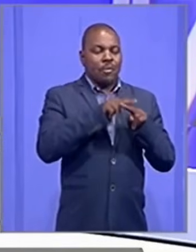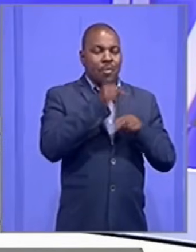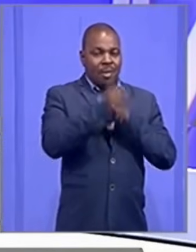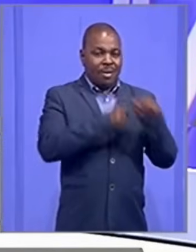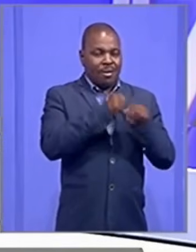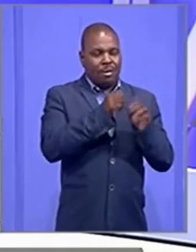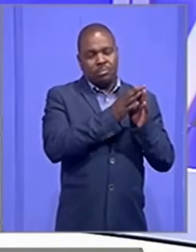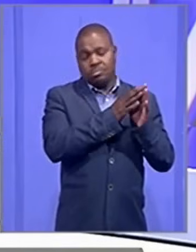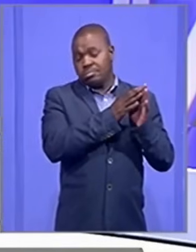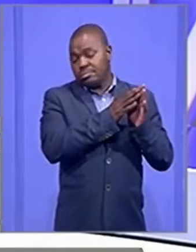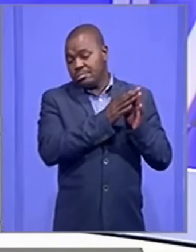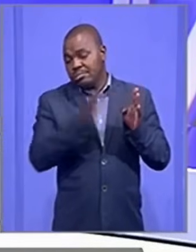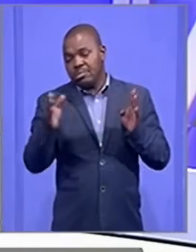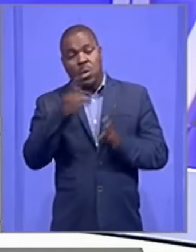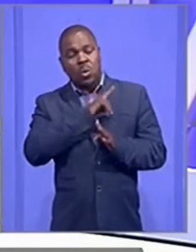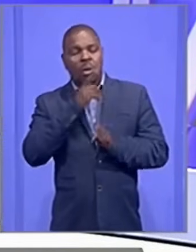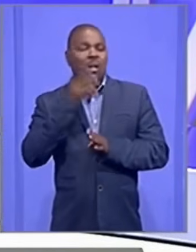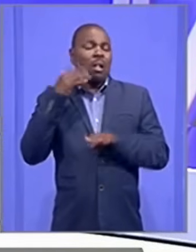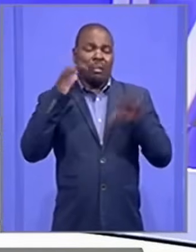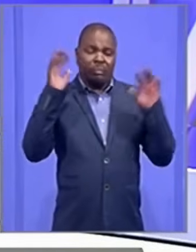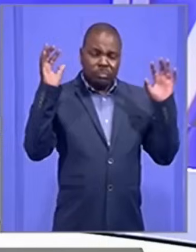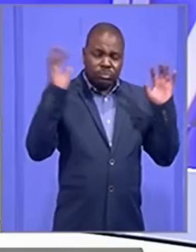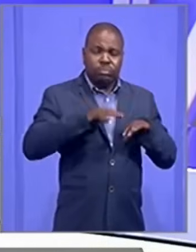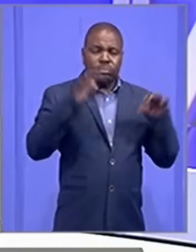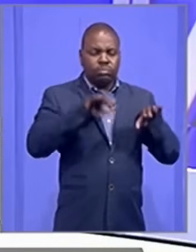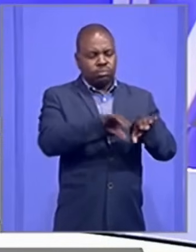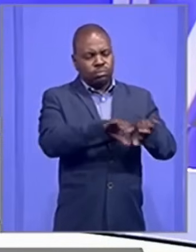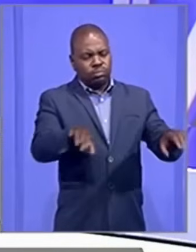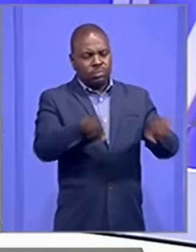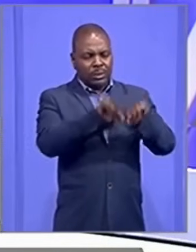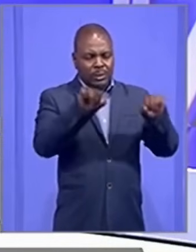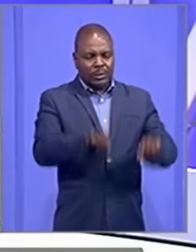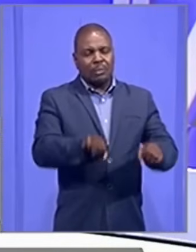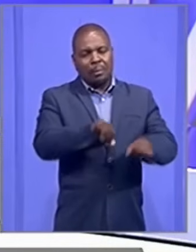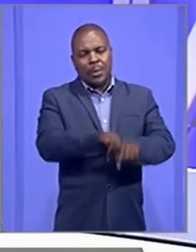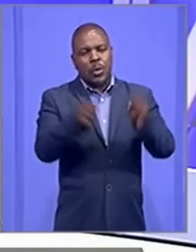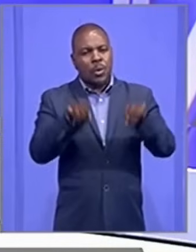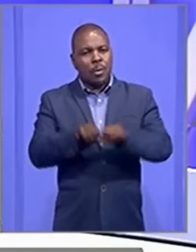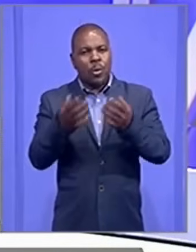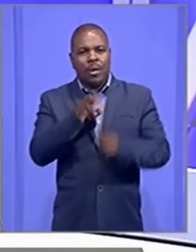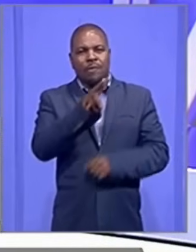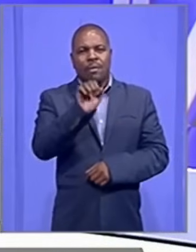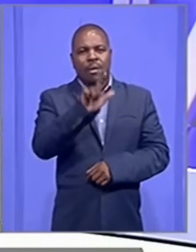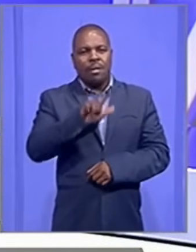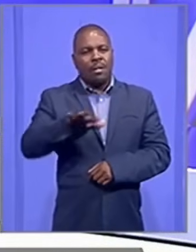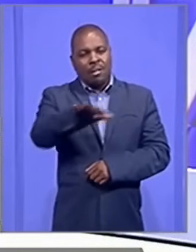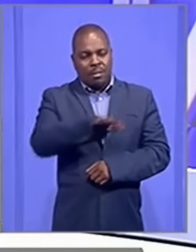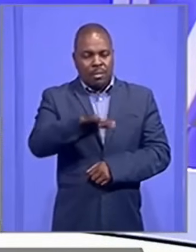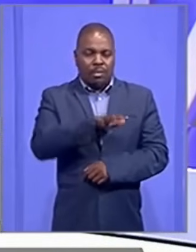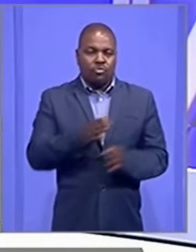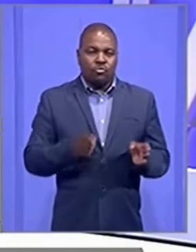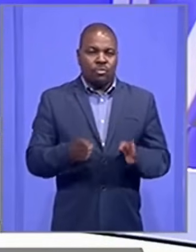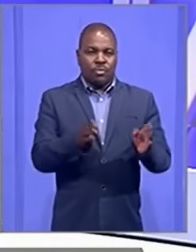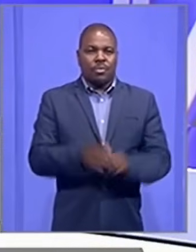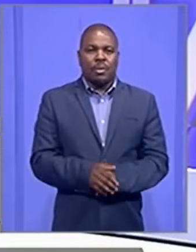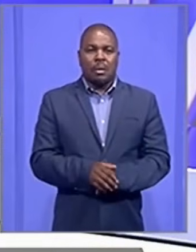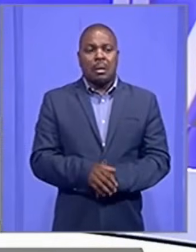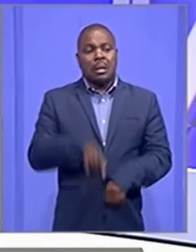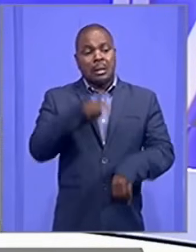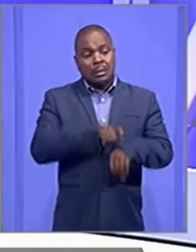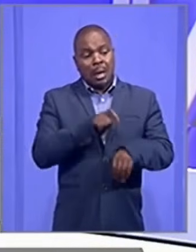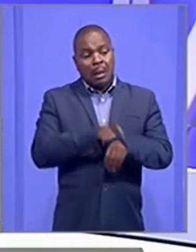nyaga go latela mafula ao a sentšego mananeo kgoparara a mmasepala ka Val River. Nako yeo e bego e beilwe